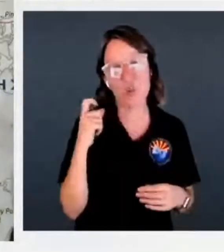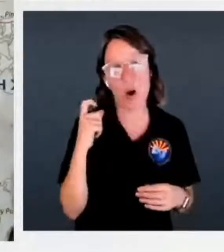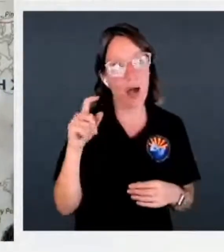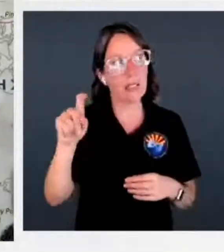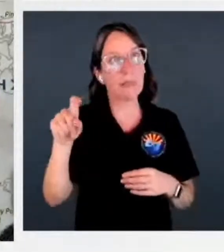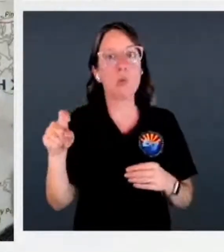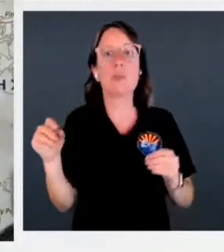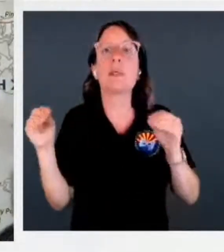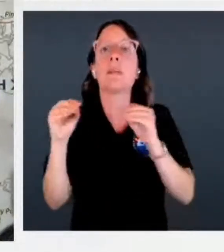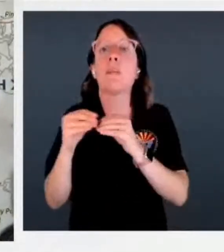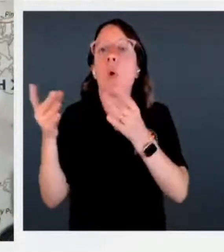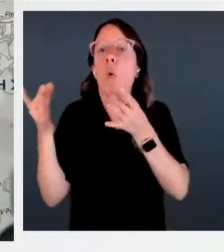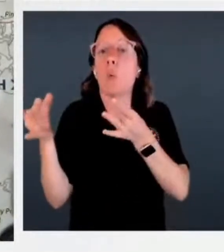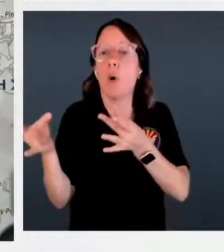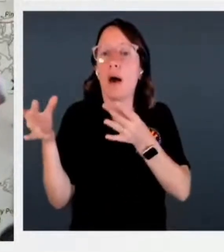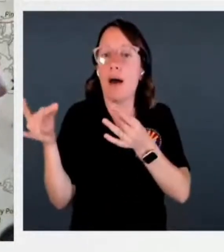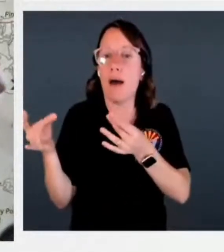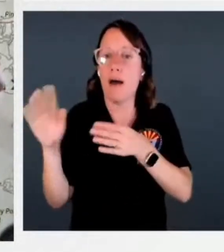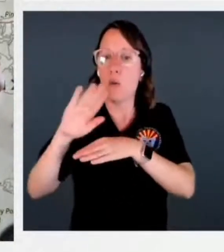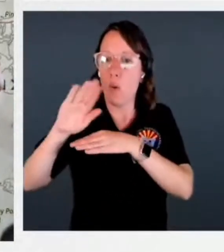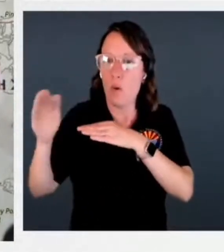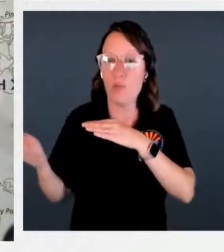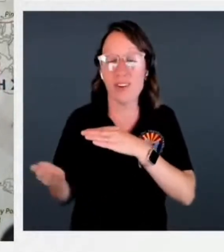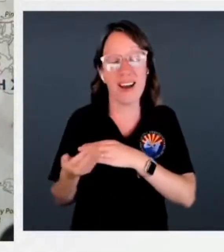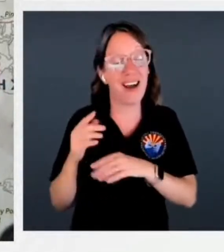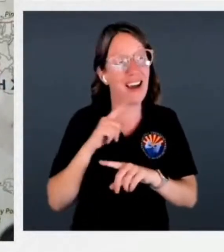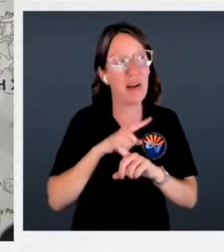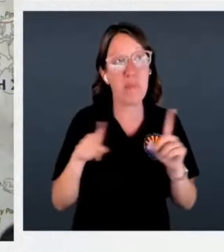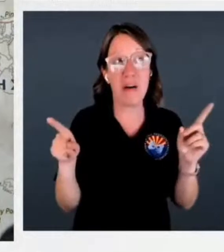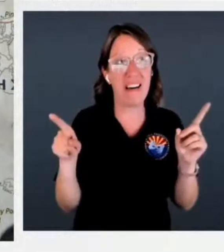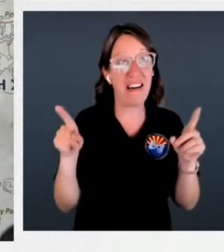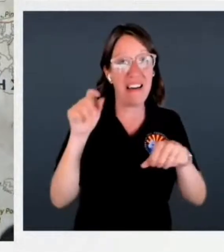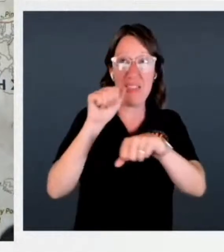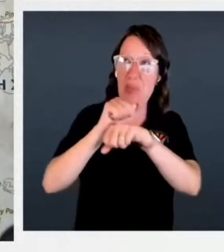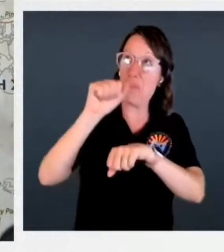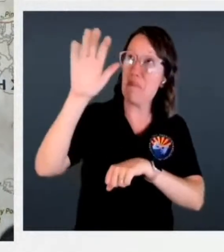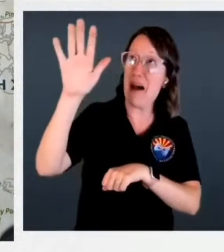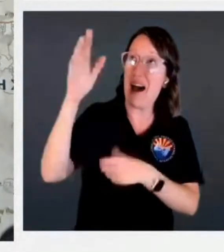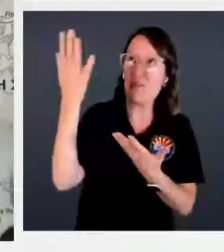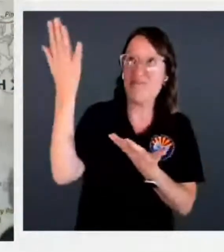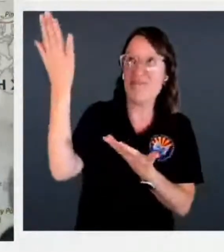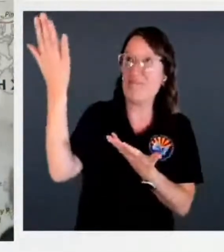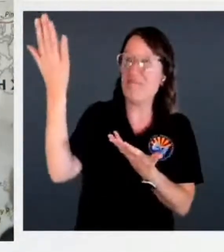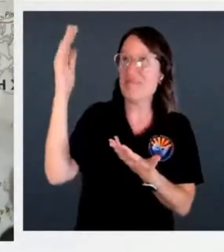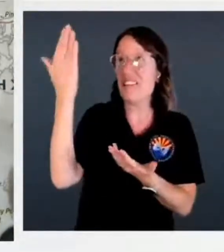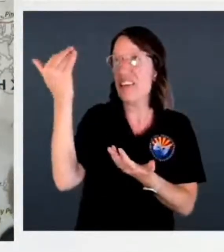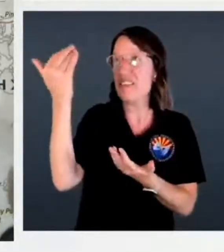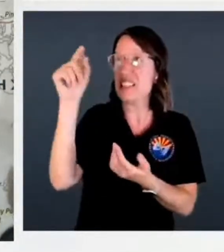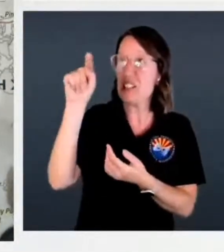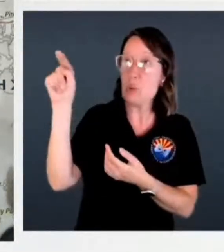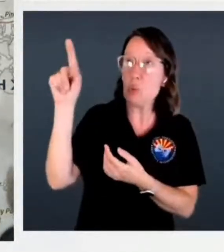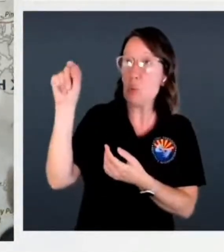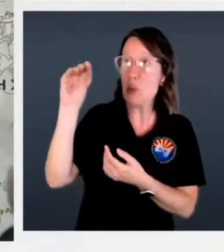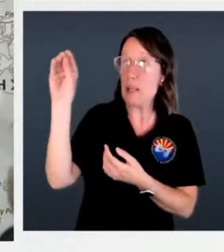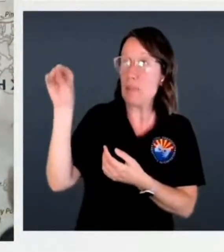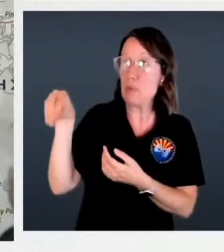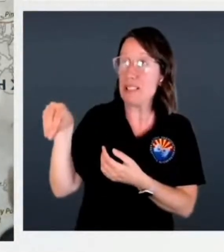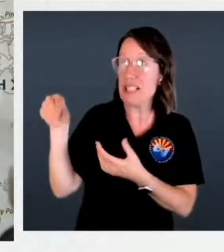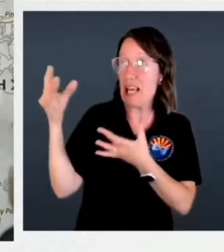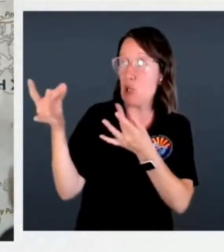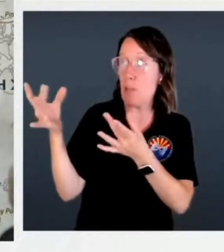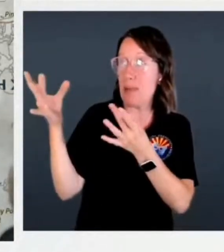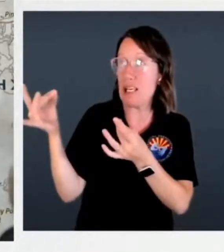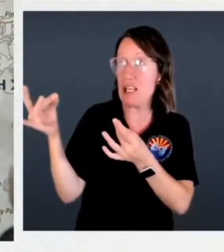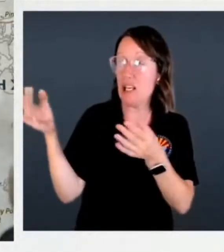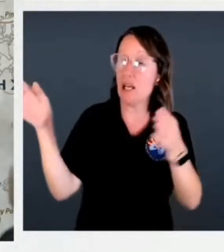on the slopes and ridges. Higher elevations will only get up to maximum humidities of 15 to 20% tonight, about 30 to